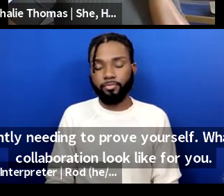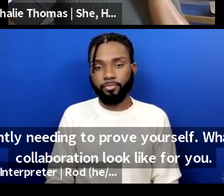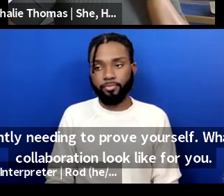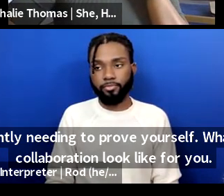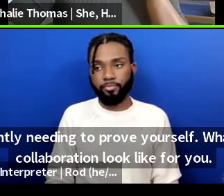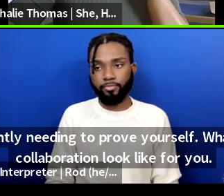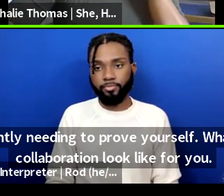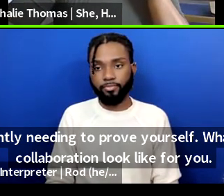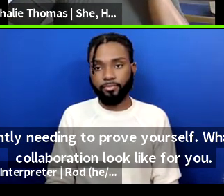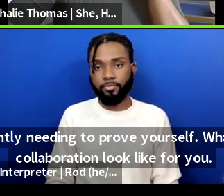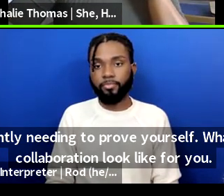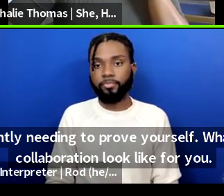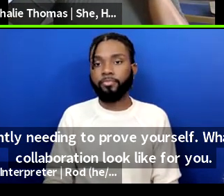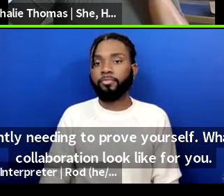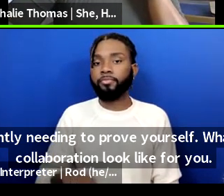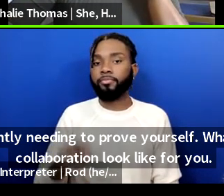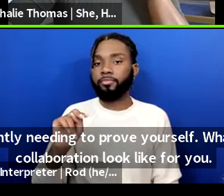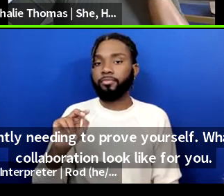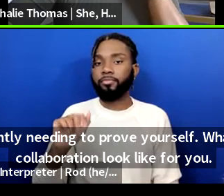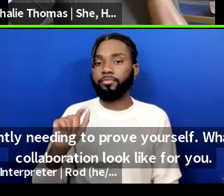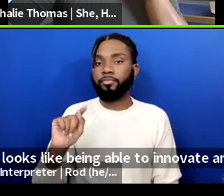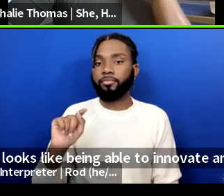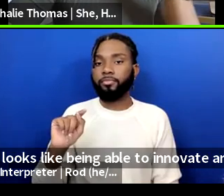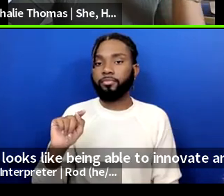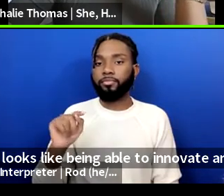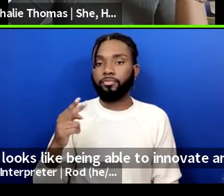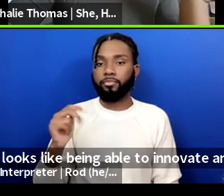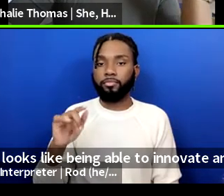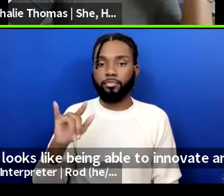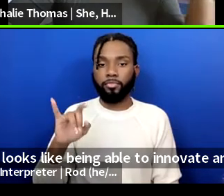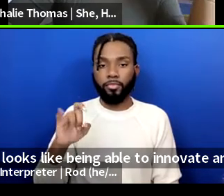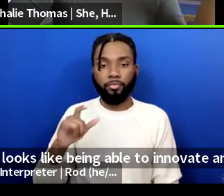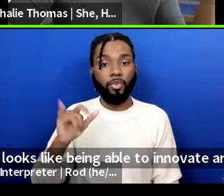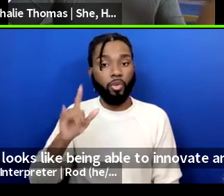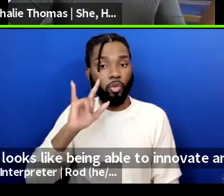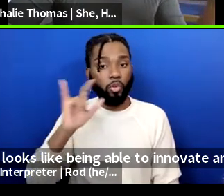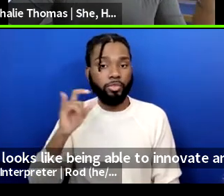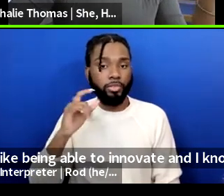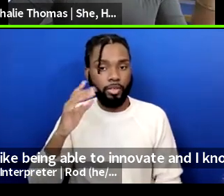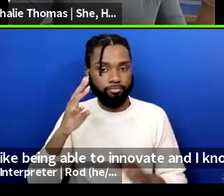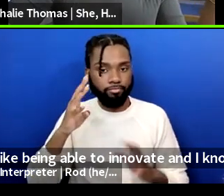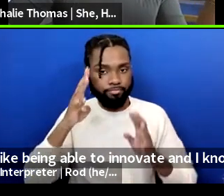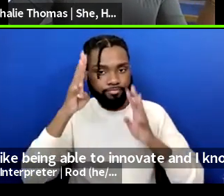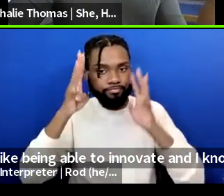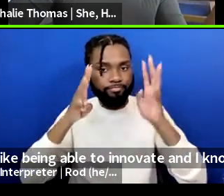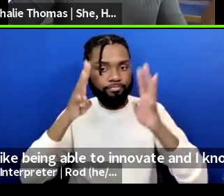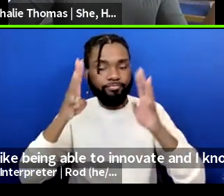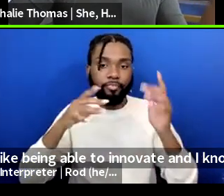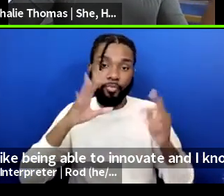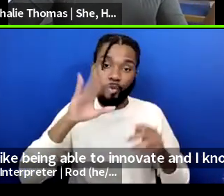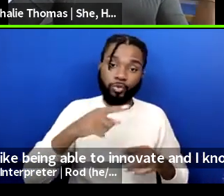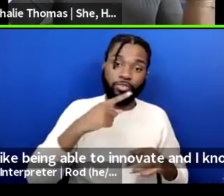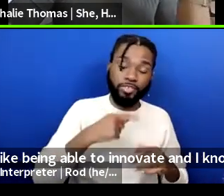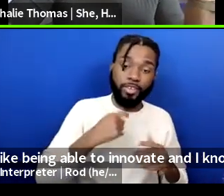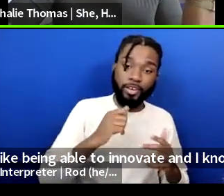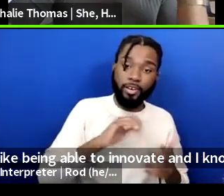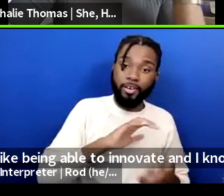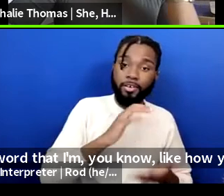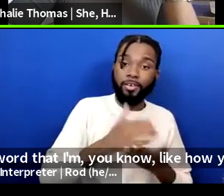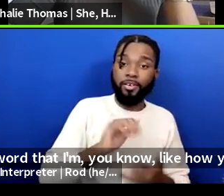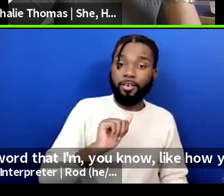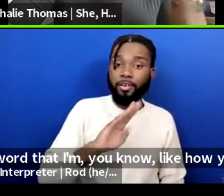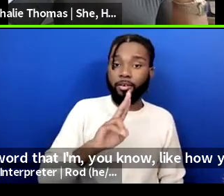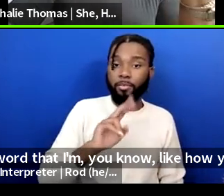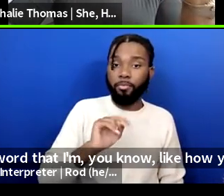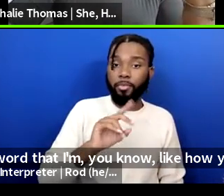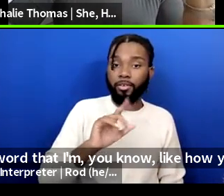It looks like being able to innovate. And I know that's like a word that I'm, you know, like how you say abundance, I say innovate. That's how it